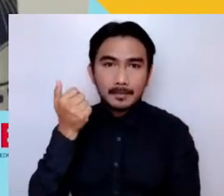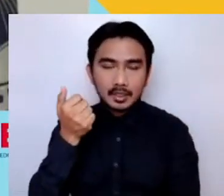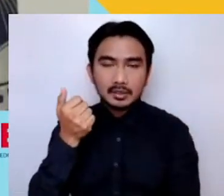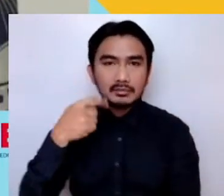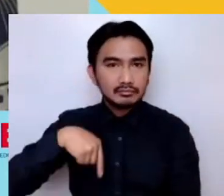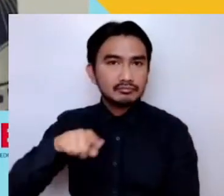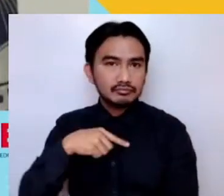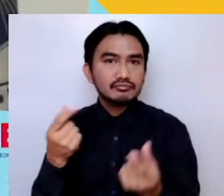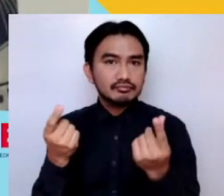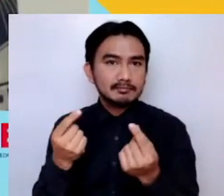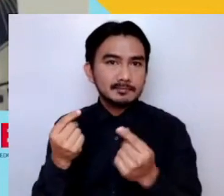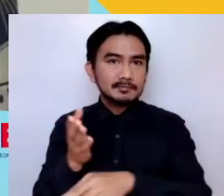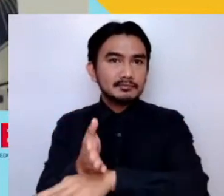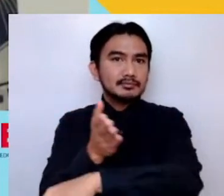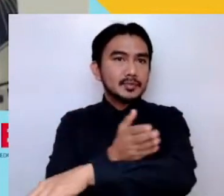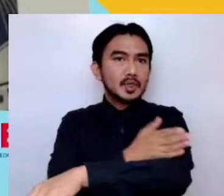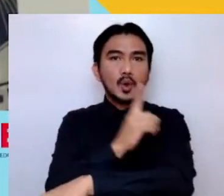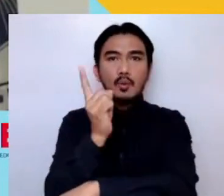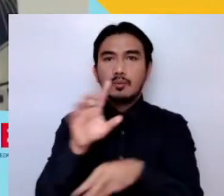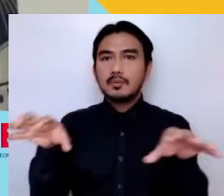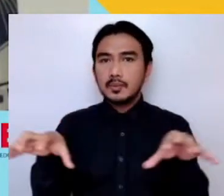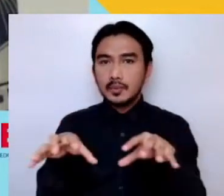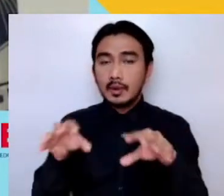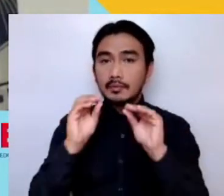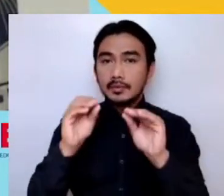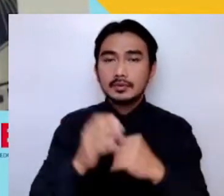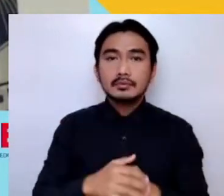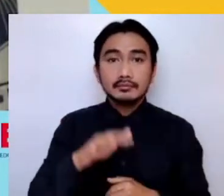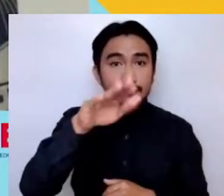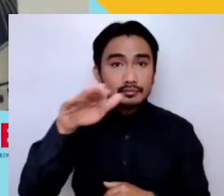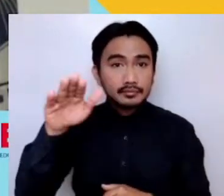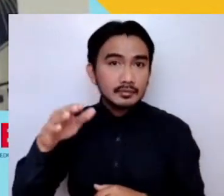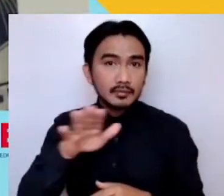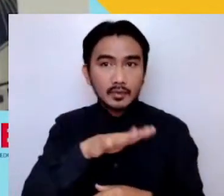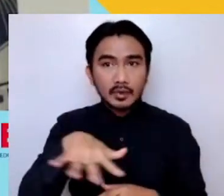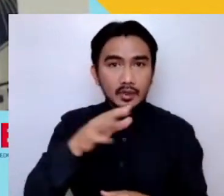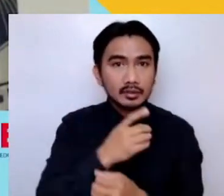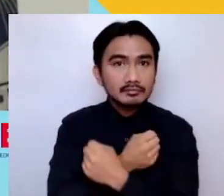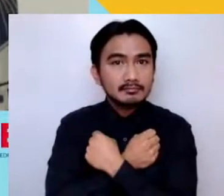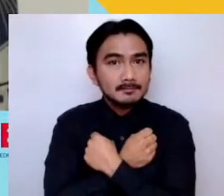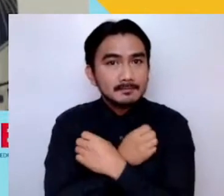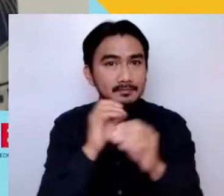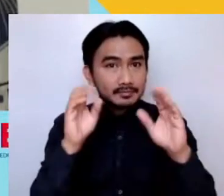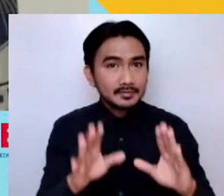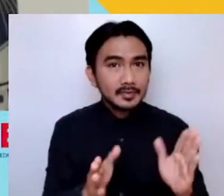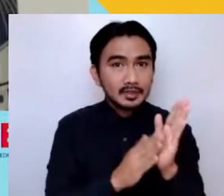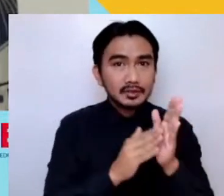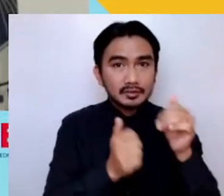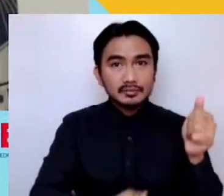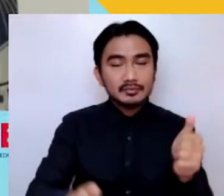teaching. To our dear teachers, our dear school heads, and the entire DepEd